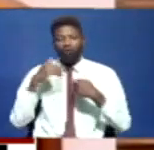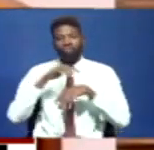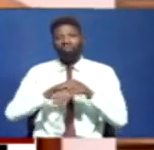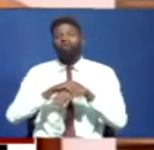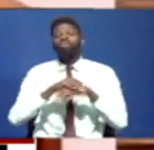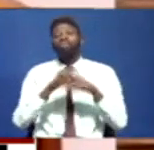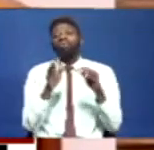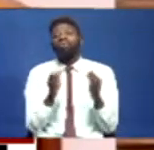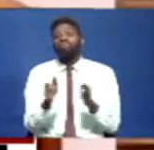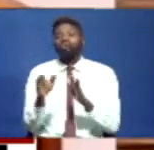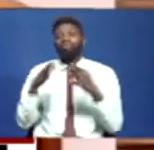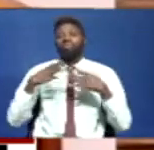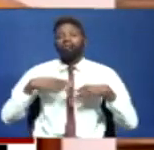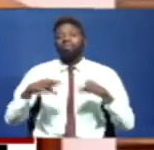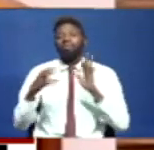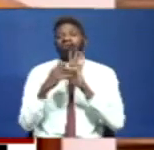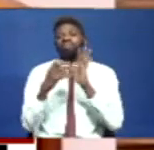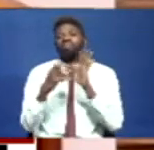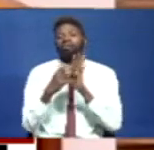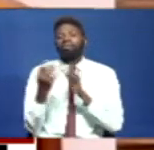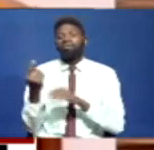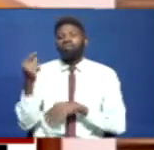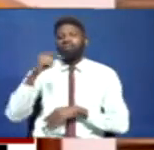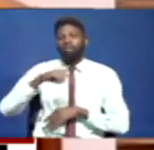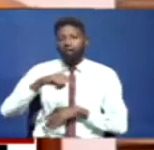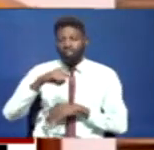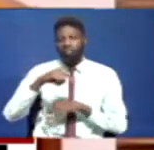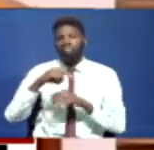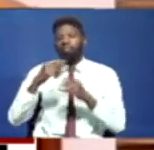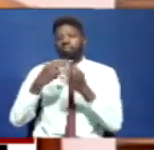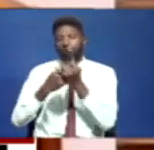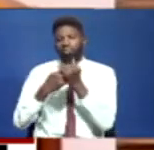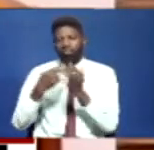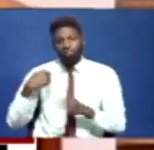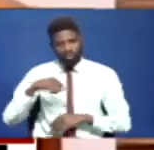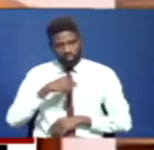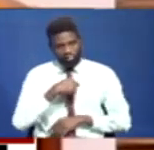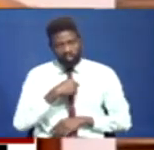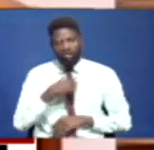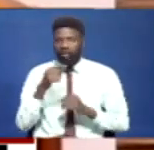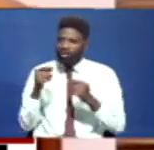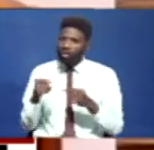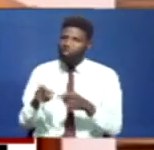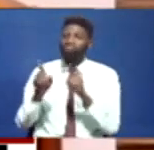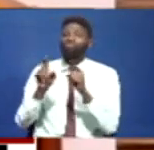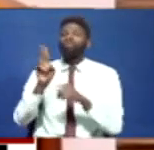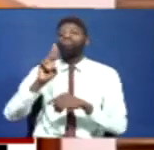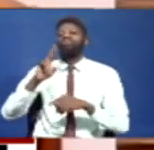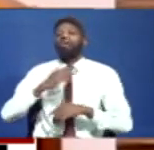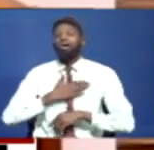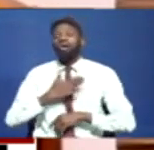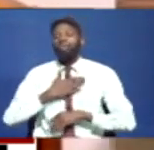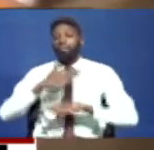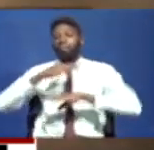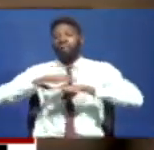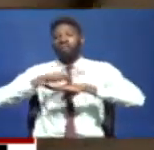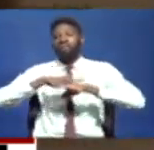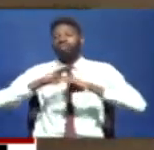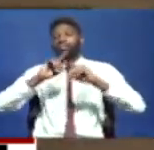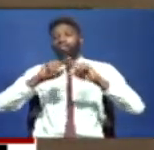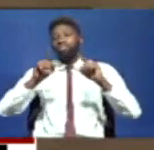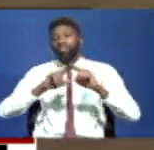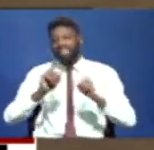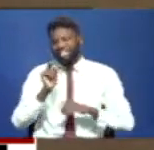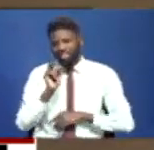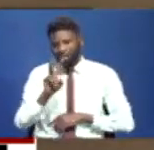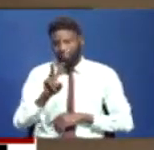advertisers to come on board and partner with us by taking advantage of our various platforms, TV, radio, and